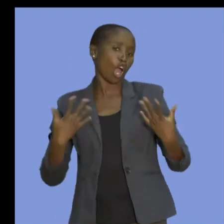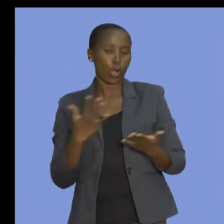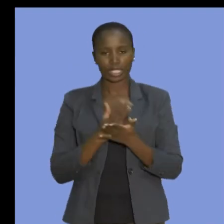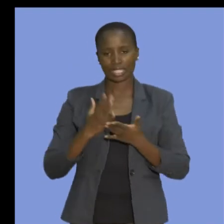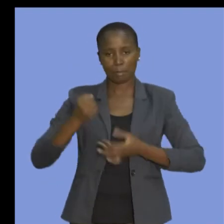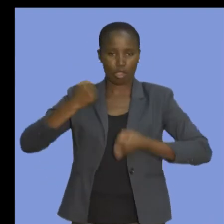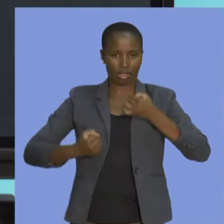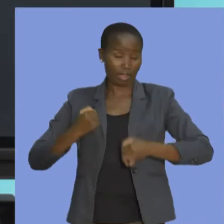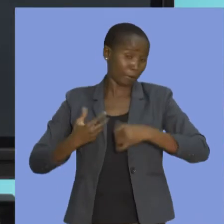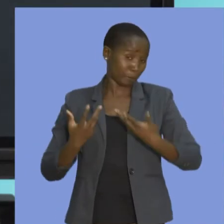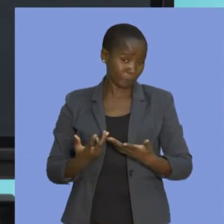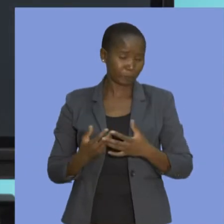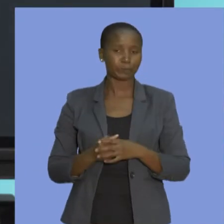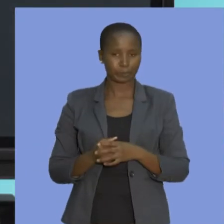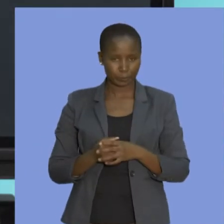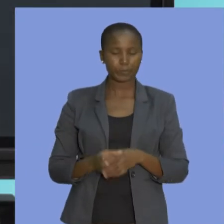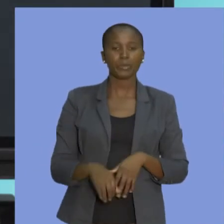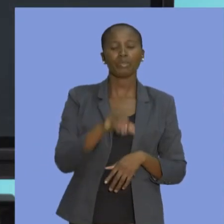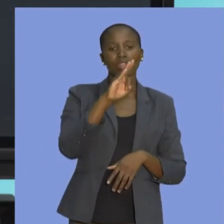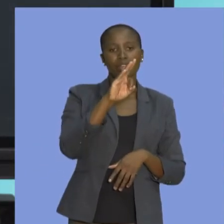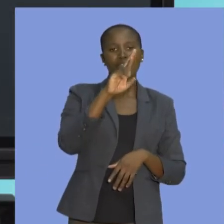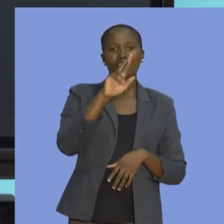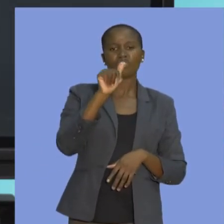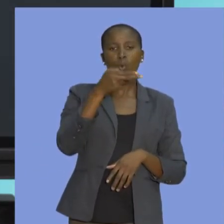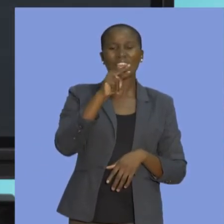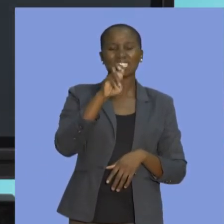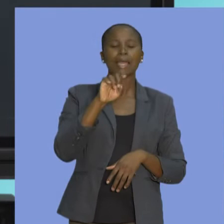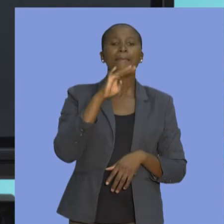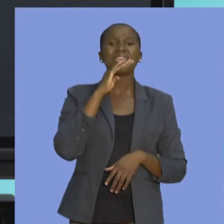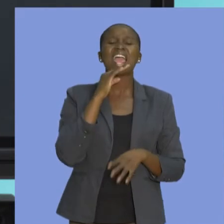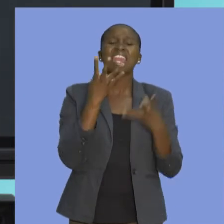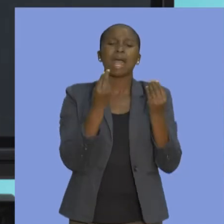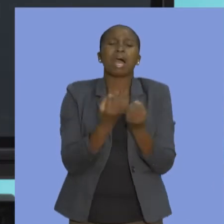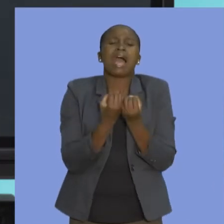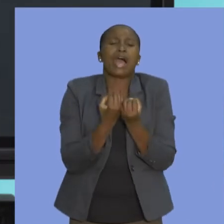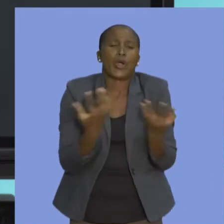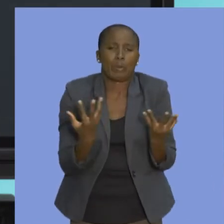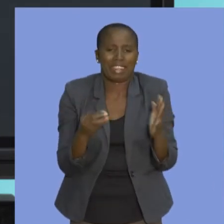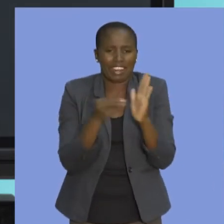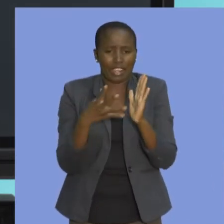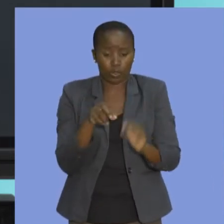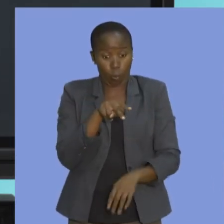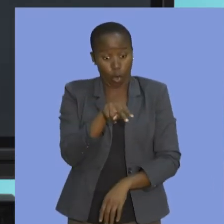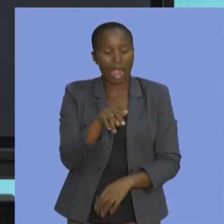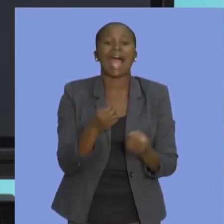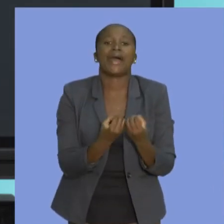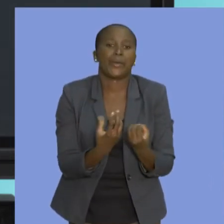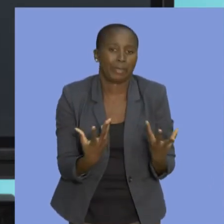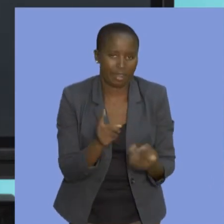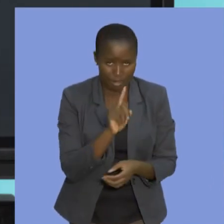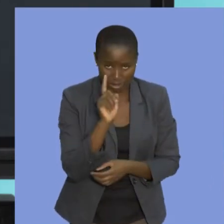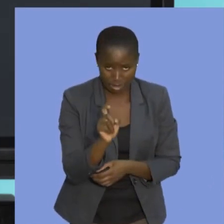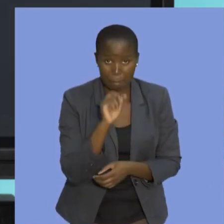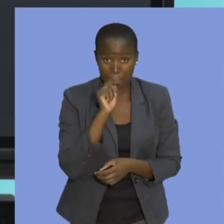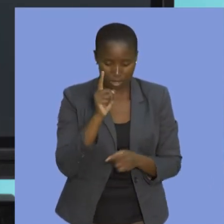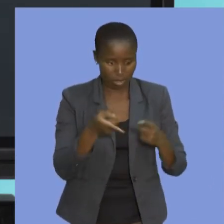Frequency will be how many learners walk to school. How many? You count them.